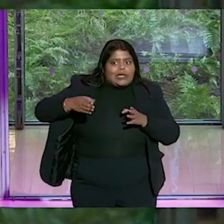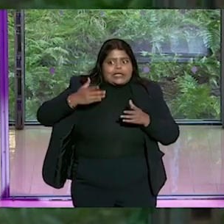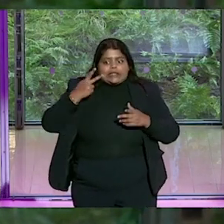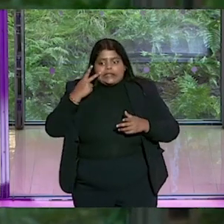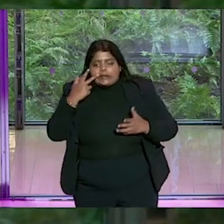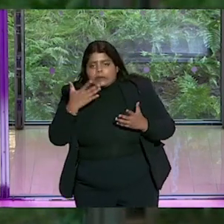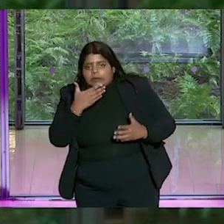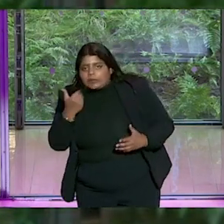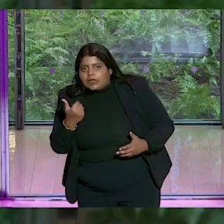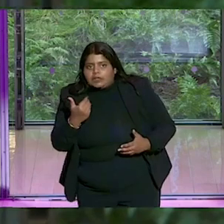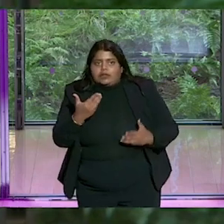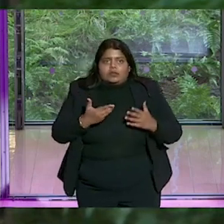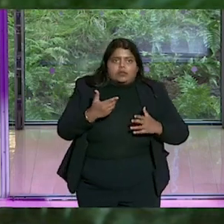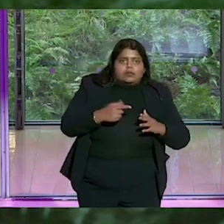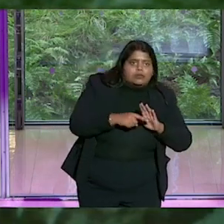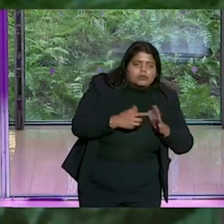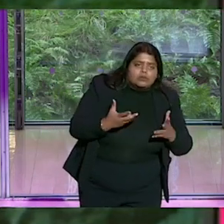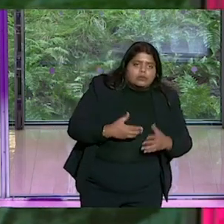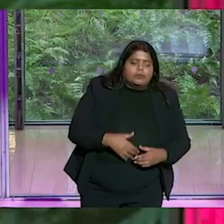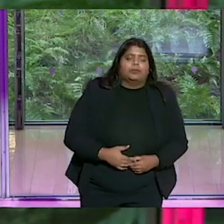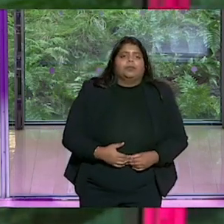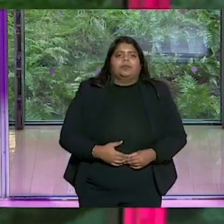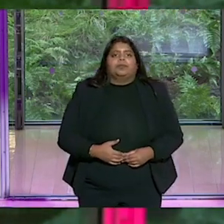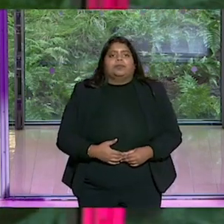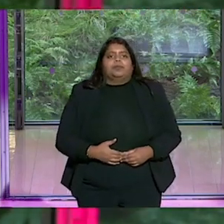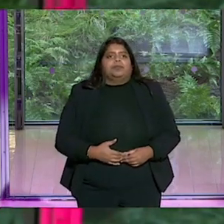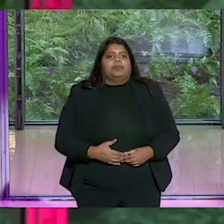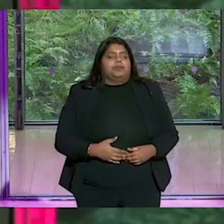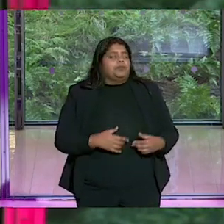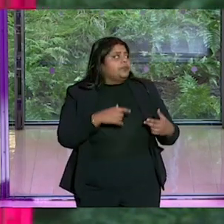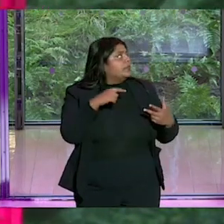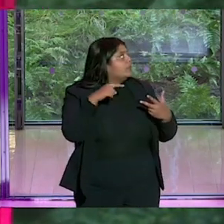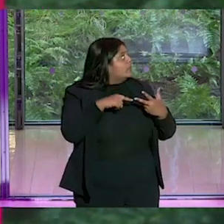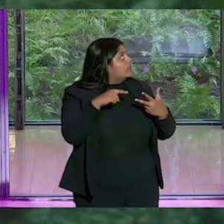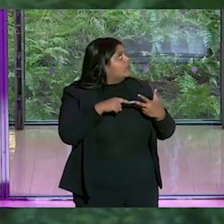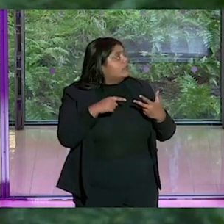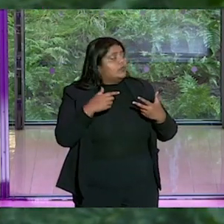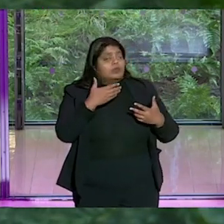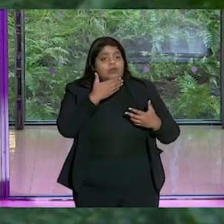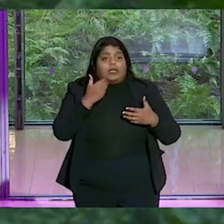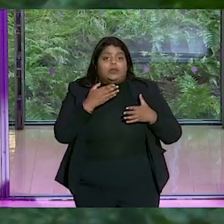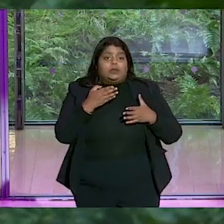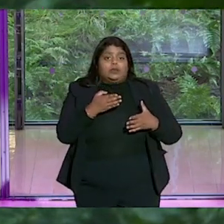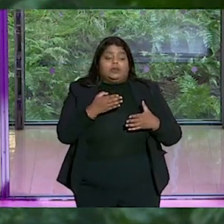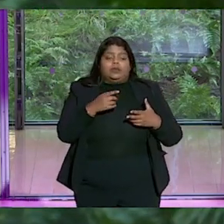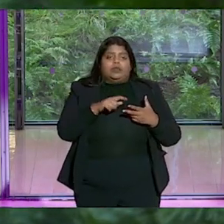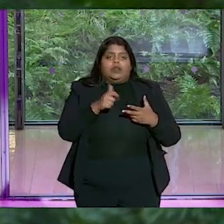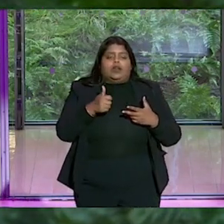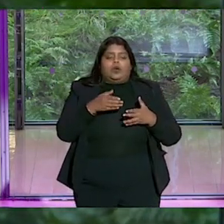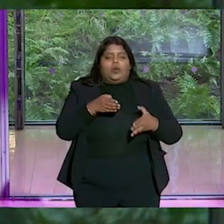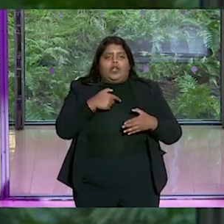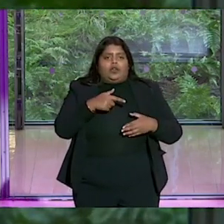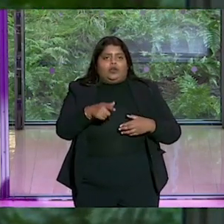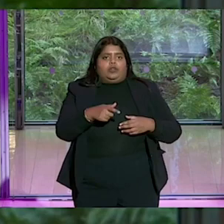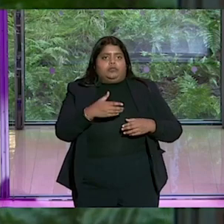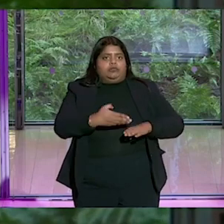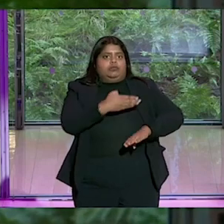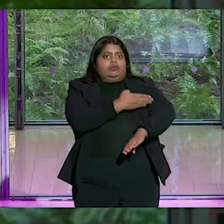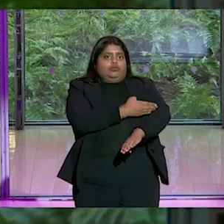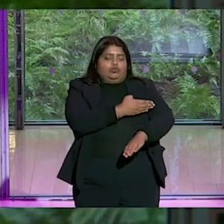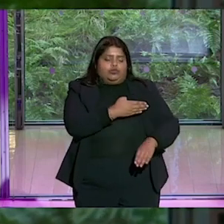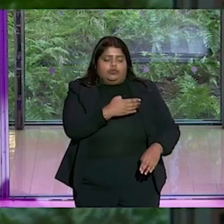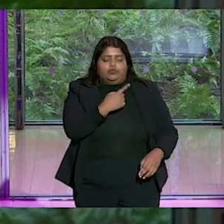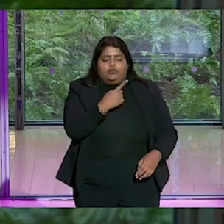The third way that your website data can be valuable is more selfish. It's about being efficient. Your data can help inform